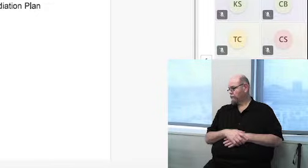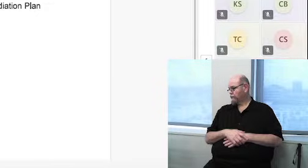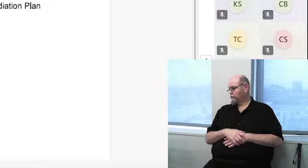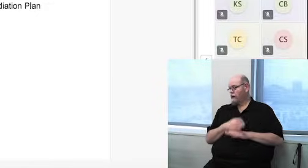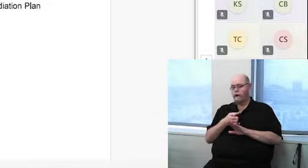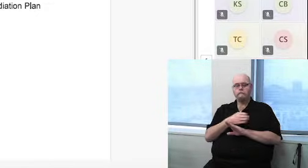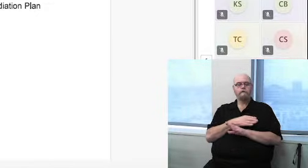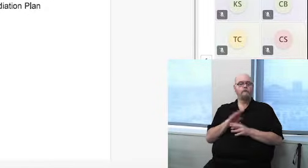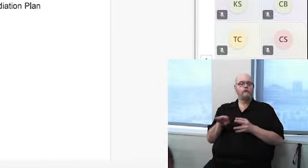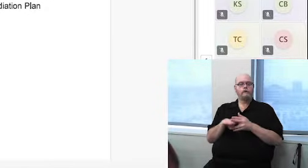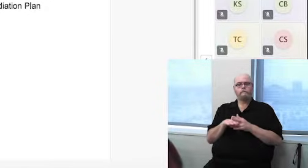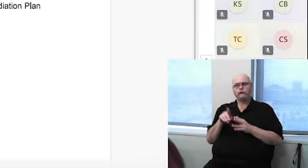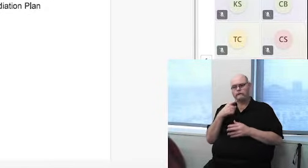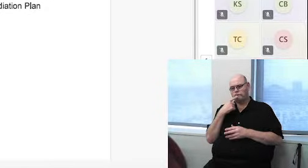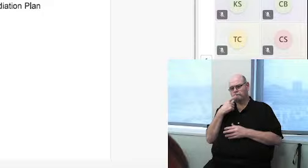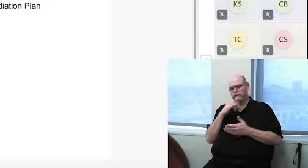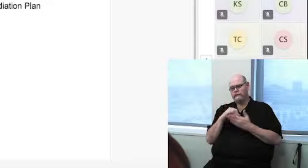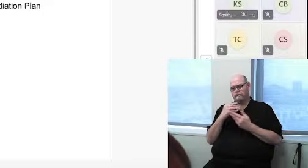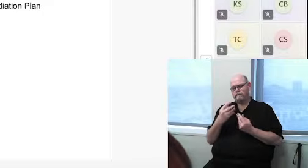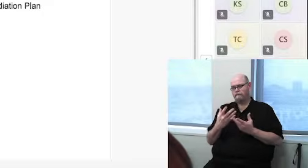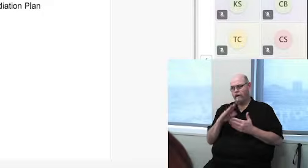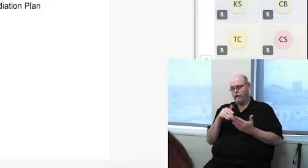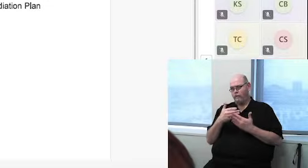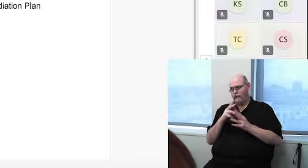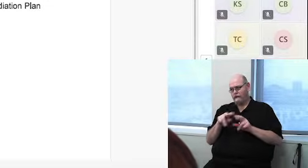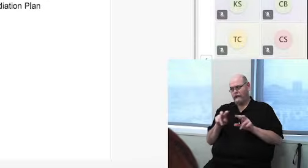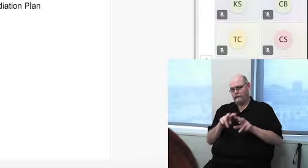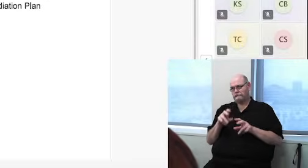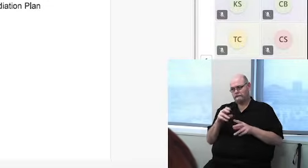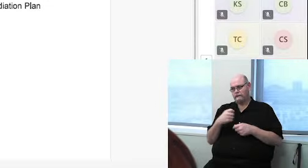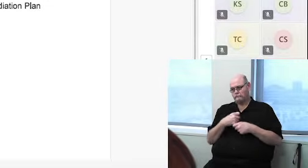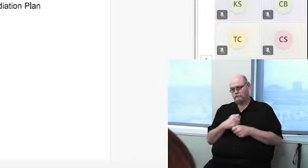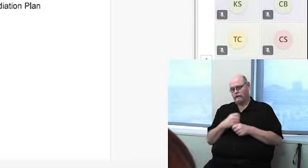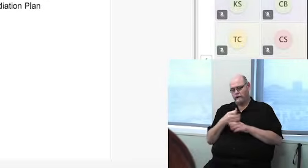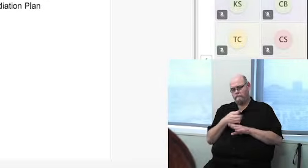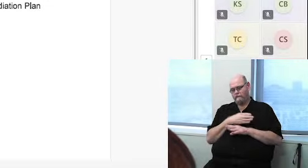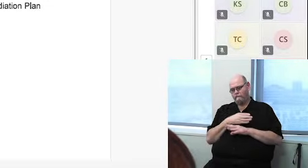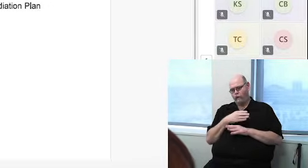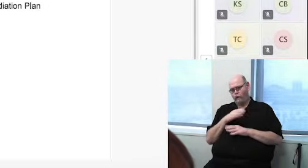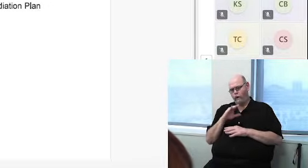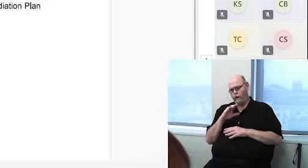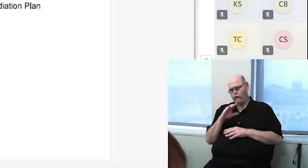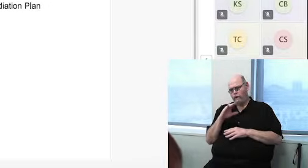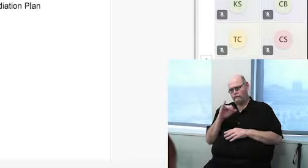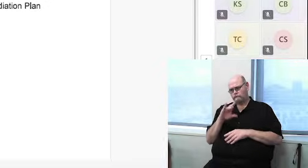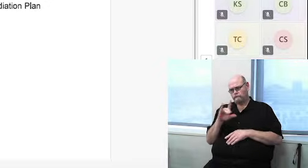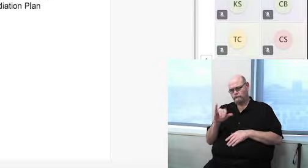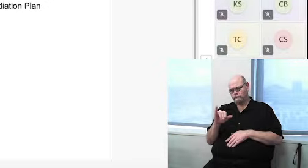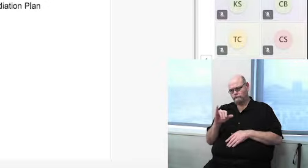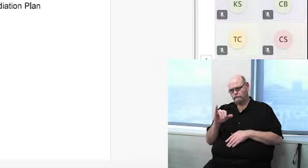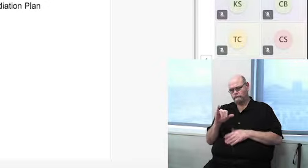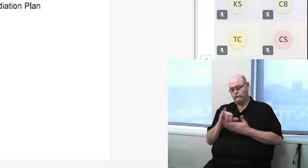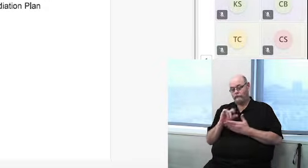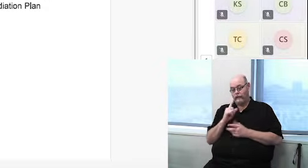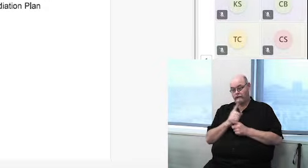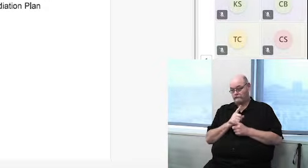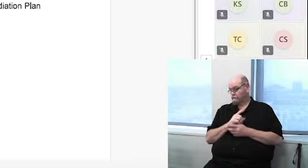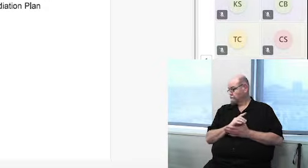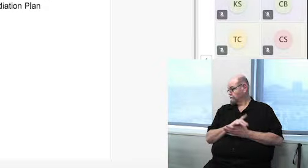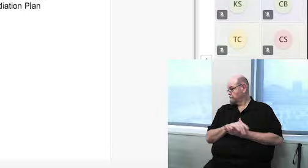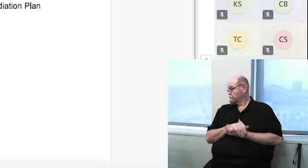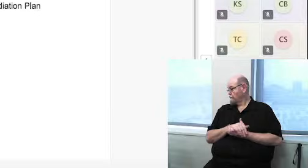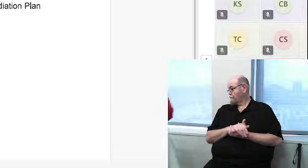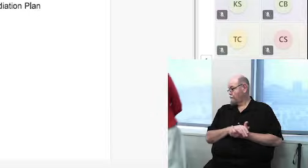Mr. Melendez, before the break, I think you were saying that the reliability analysis was created before the July 3rd rate petition. Is that right?